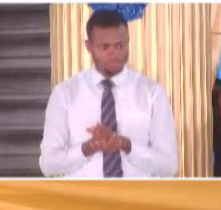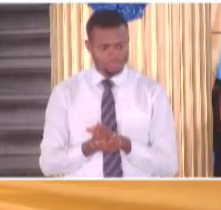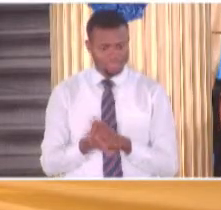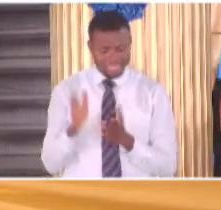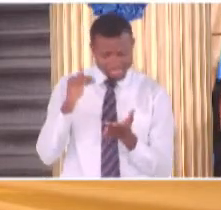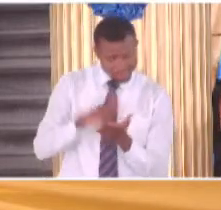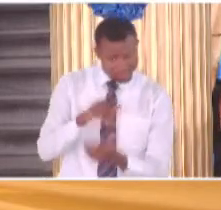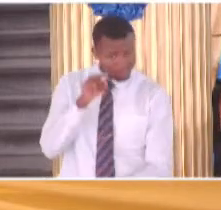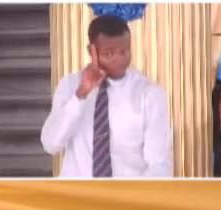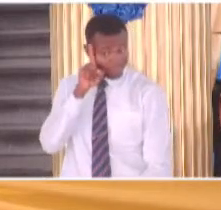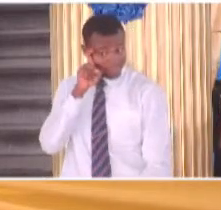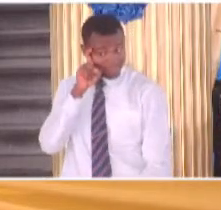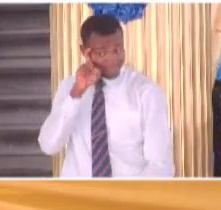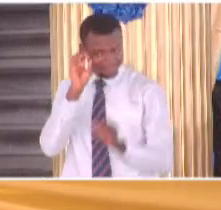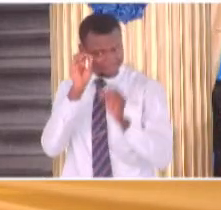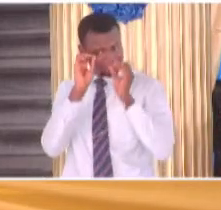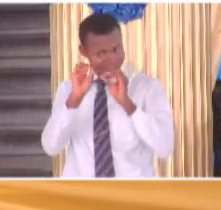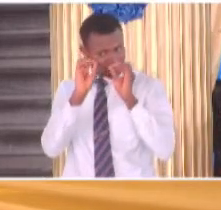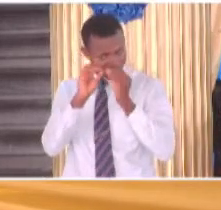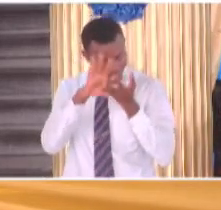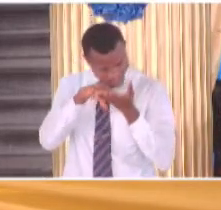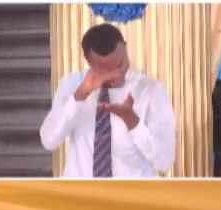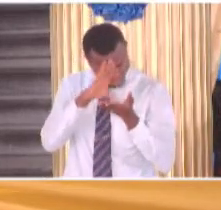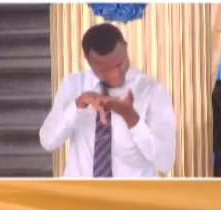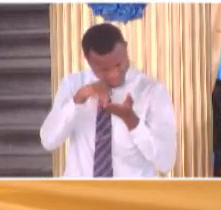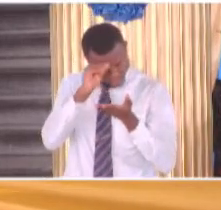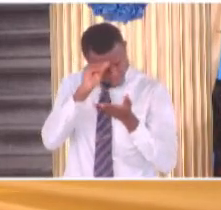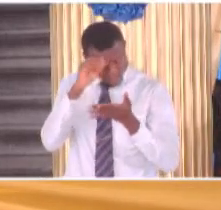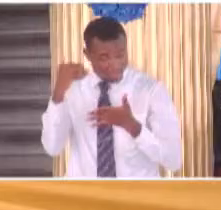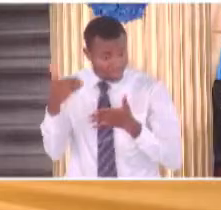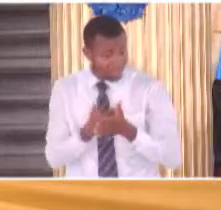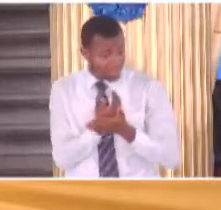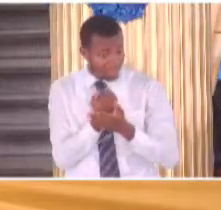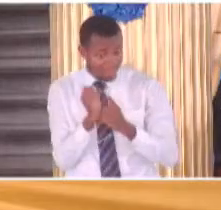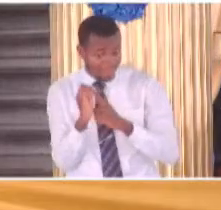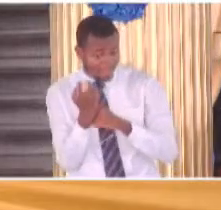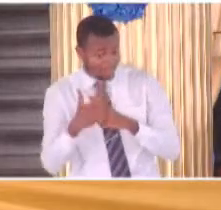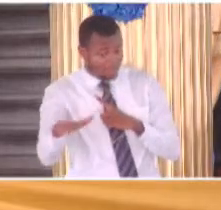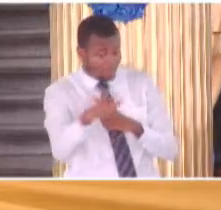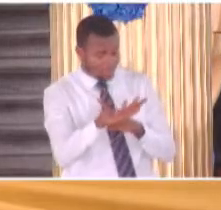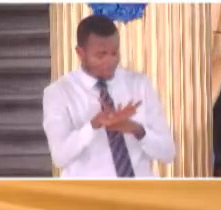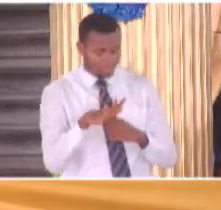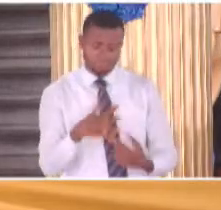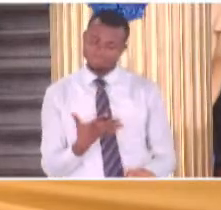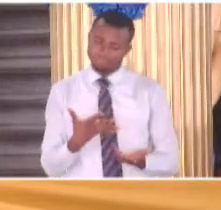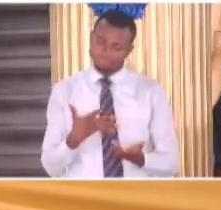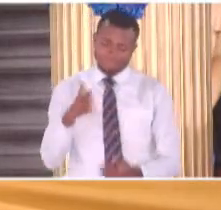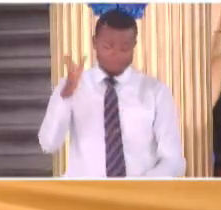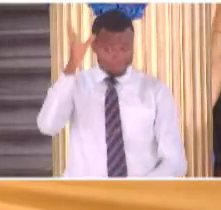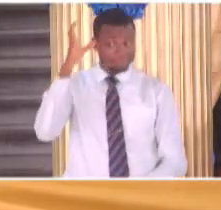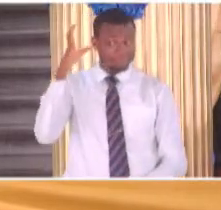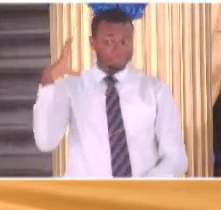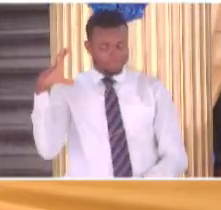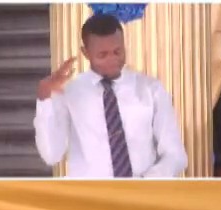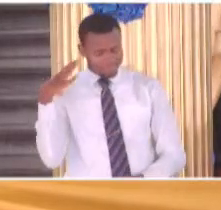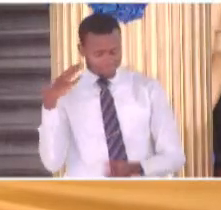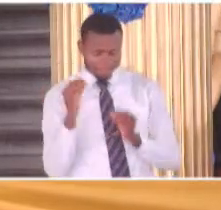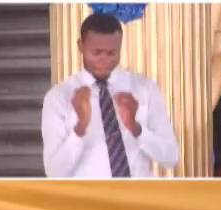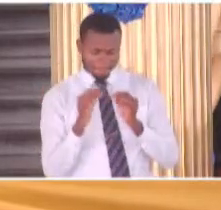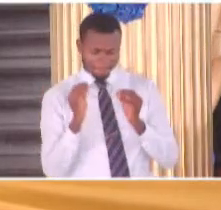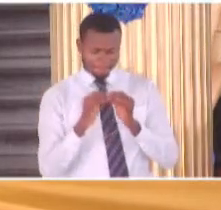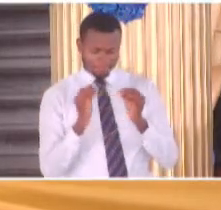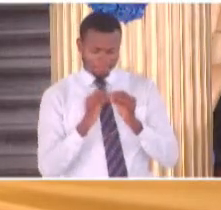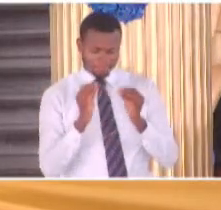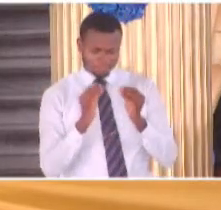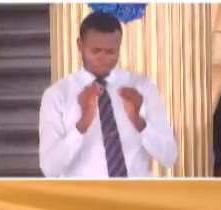Modernizing the teaching and learning environment. Madam Chancellor, significant investments have been made